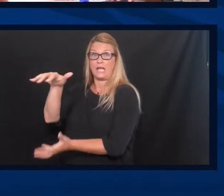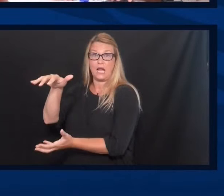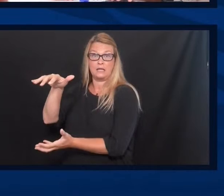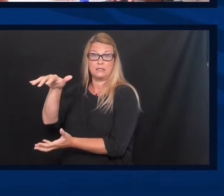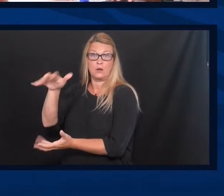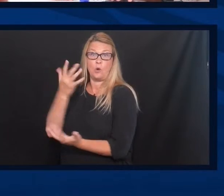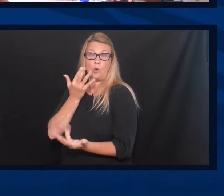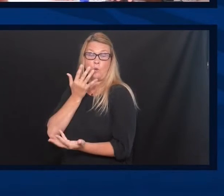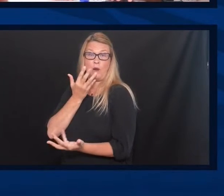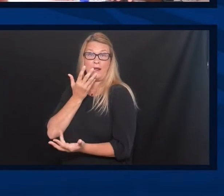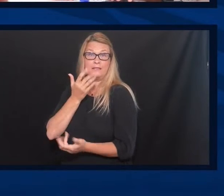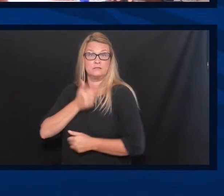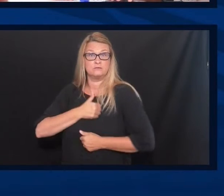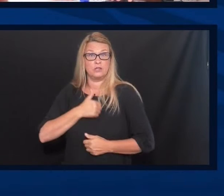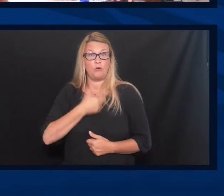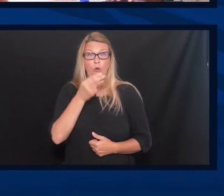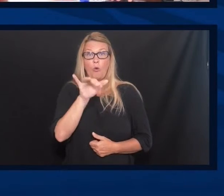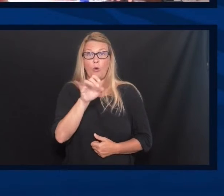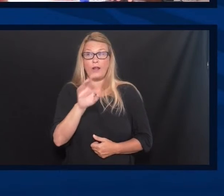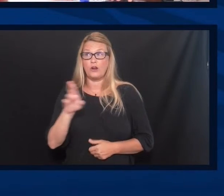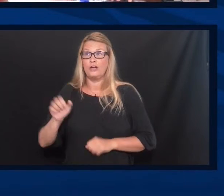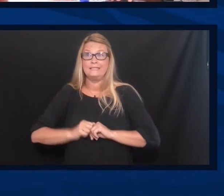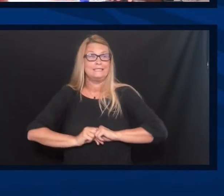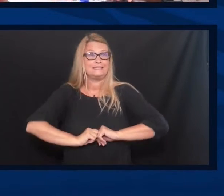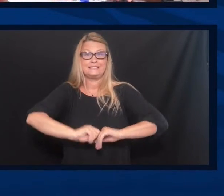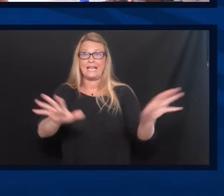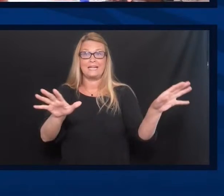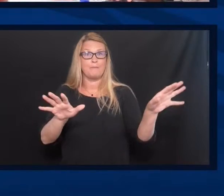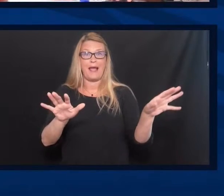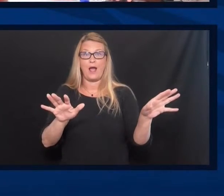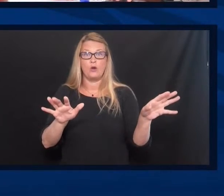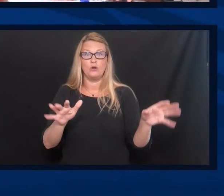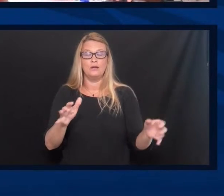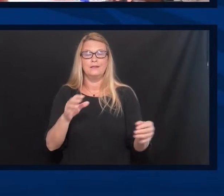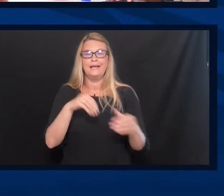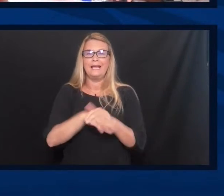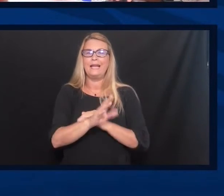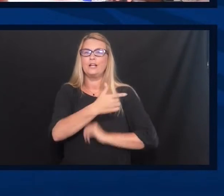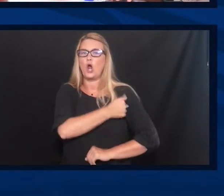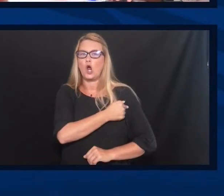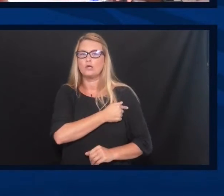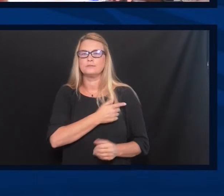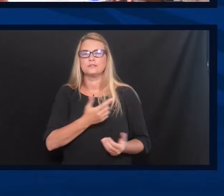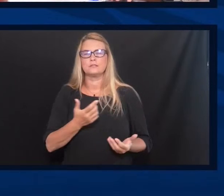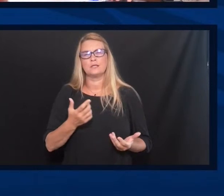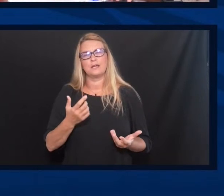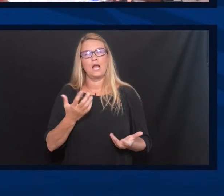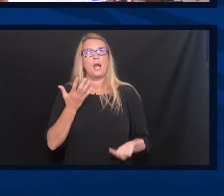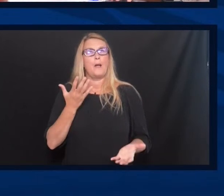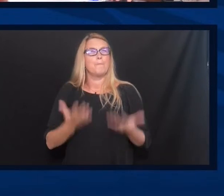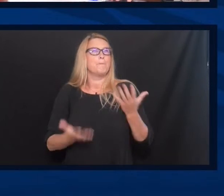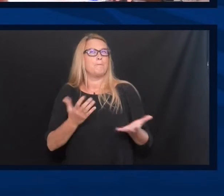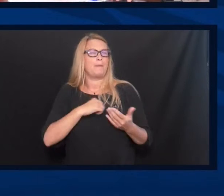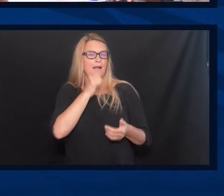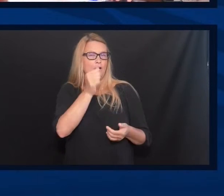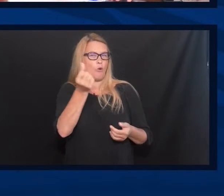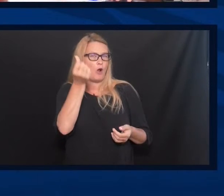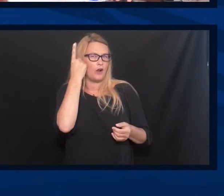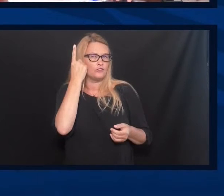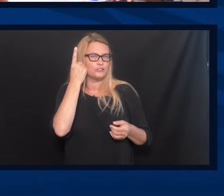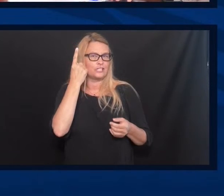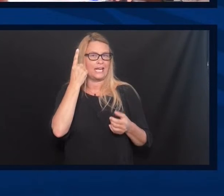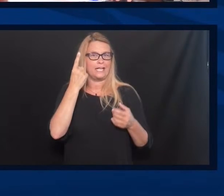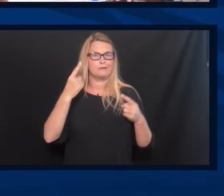to General Hoyer's guys and send them out and start getting shots in arms. I guess I don't understand the complication